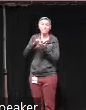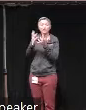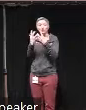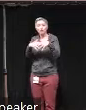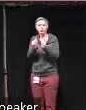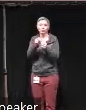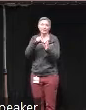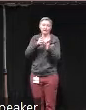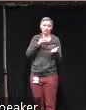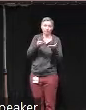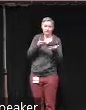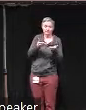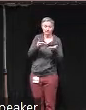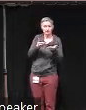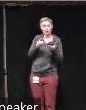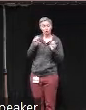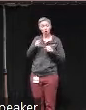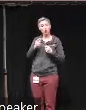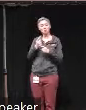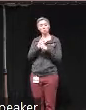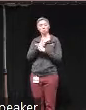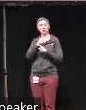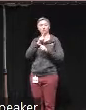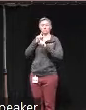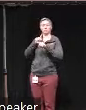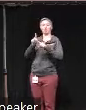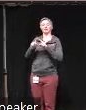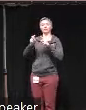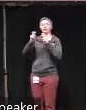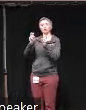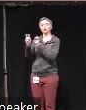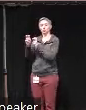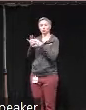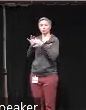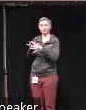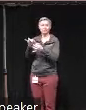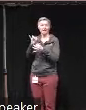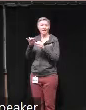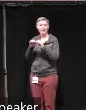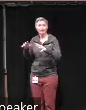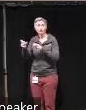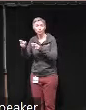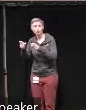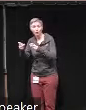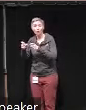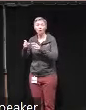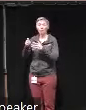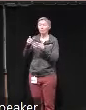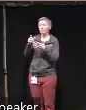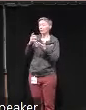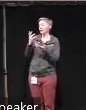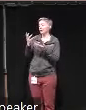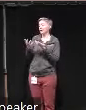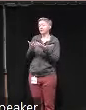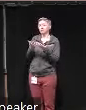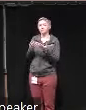to respond to all these issues related to infection controls, and